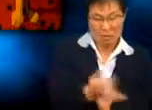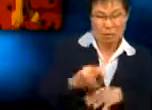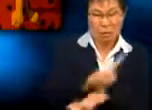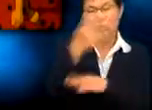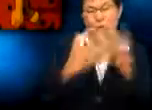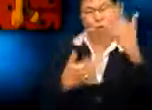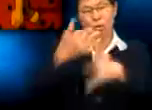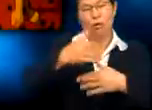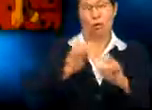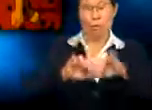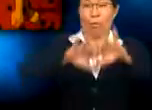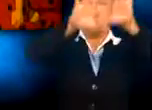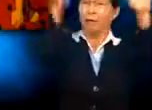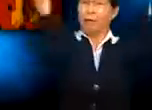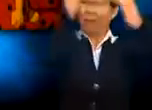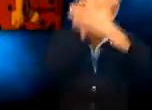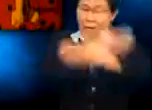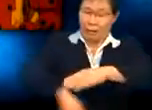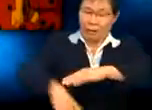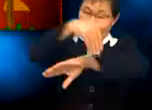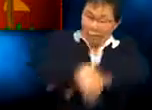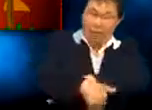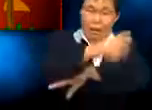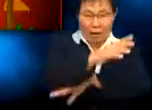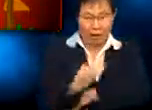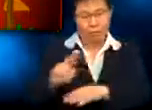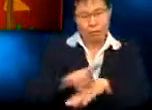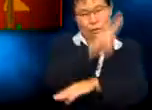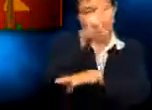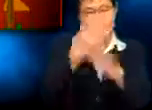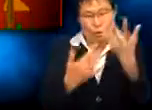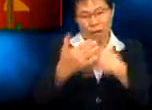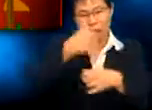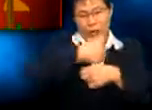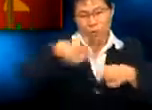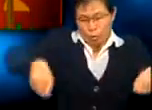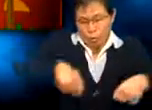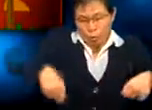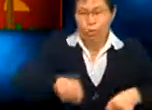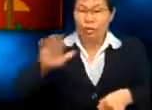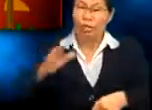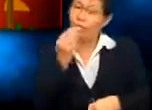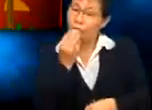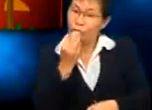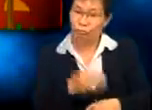used fire to brighten the darkness of the night, and they used it to cook their food.